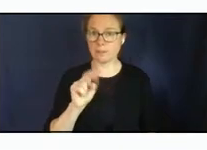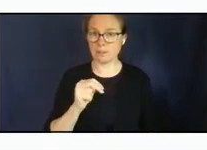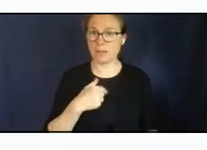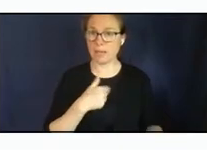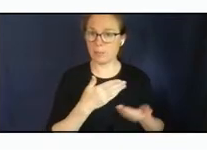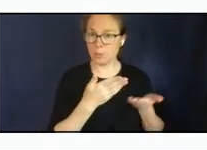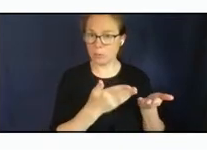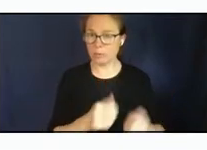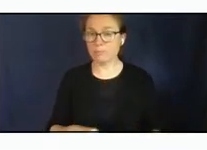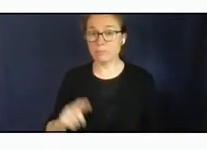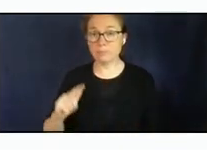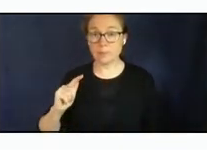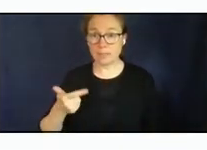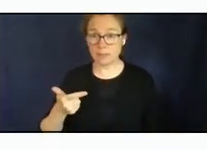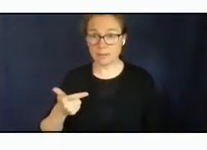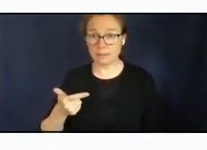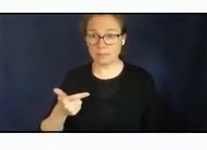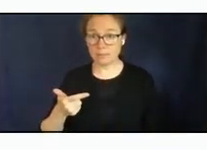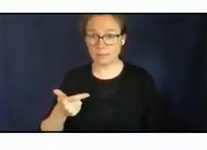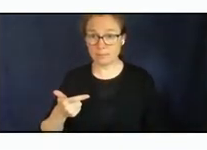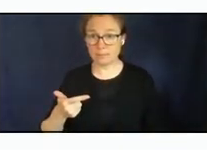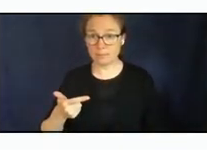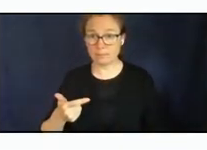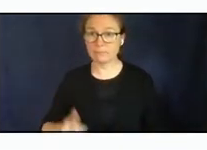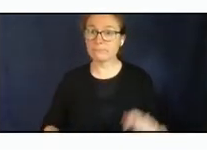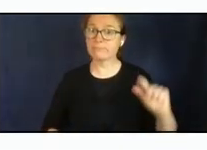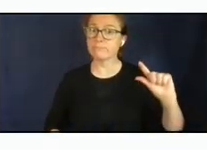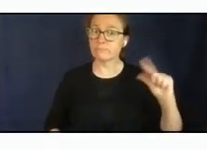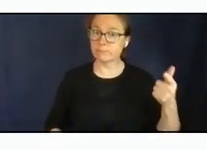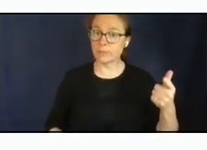Second. I'll second this, Steve.